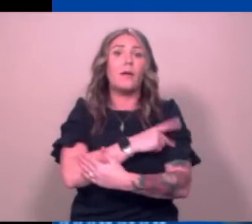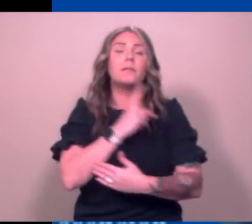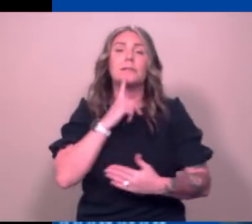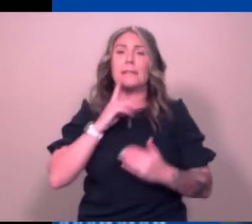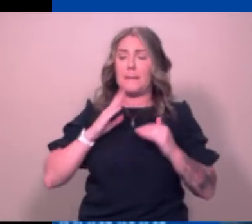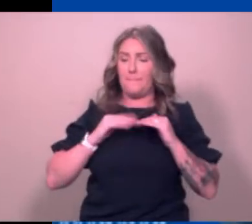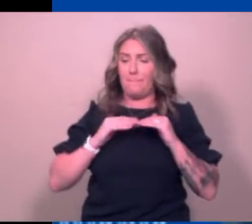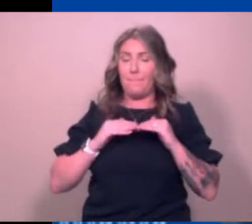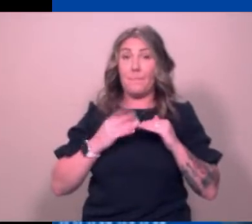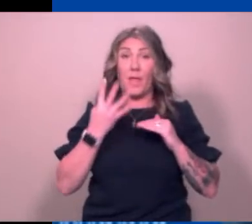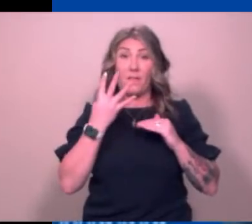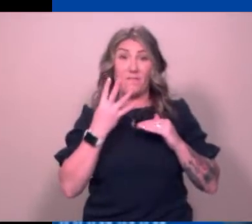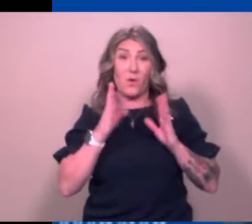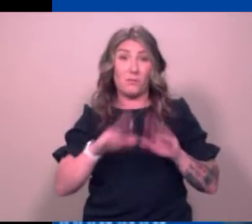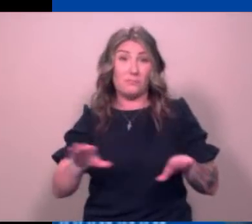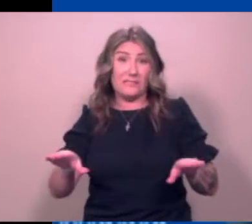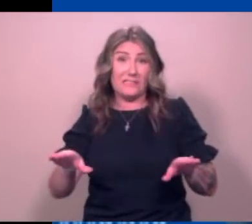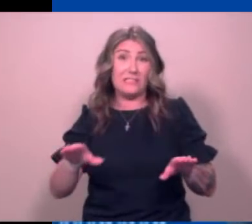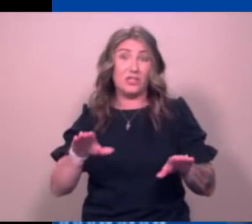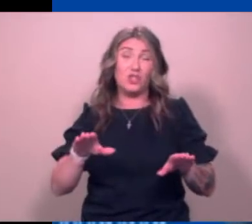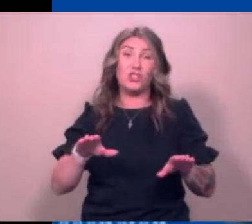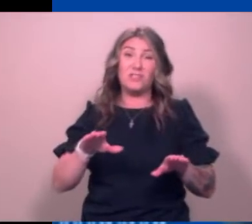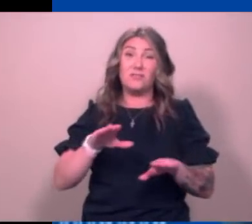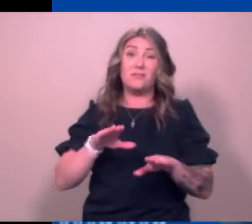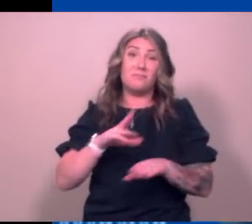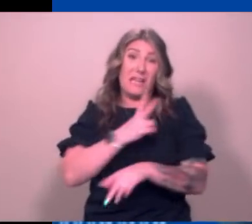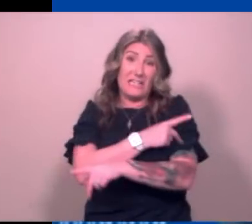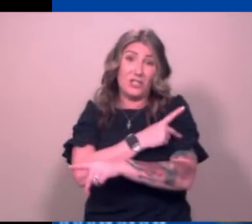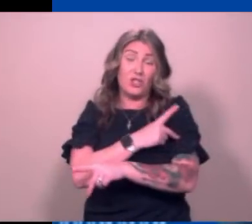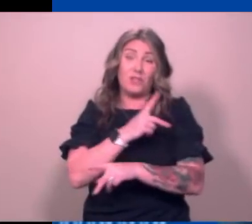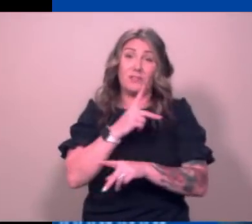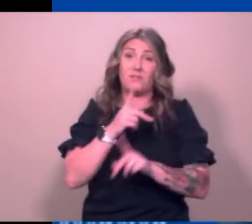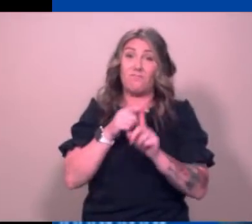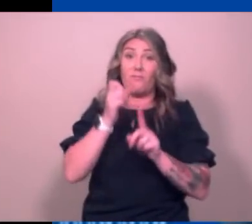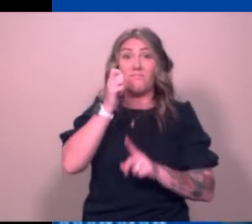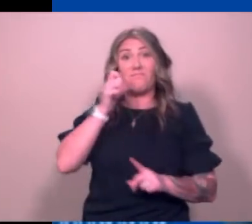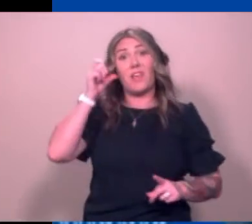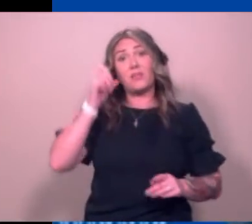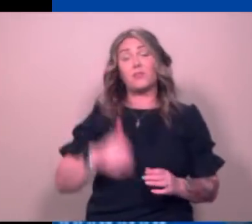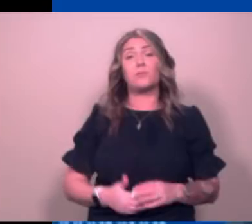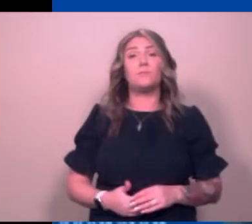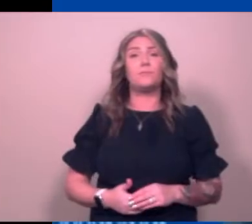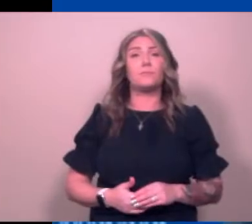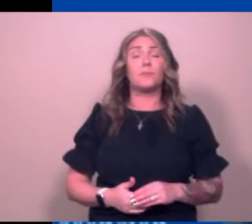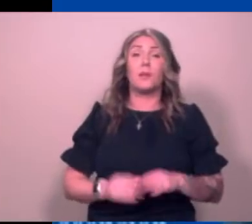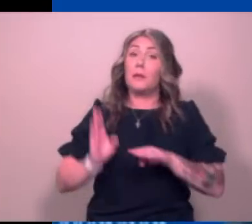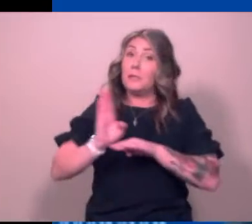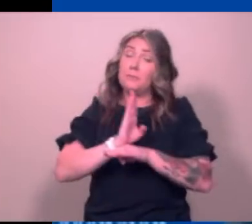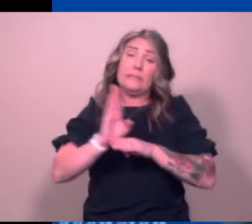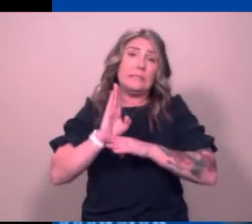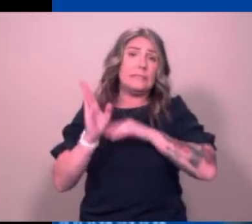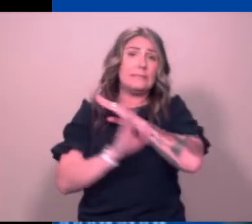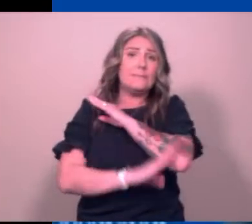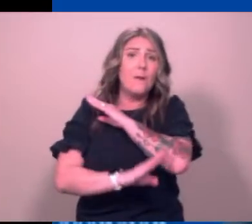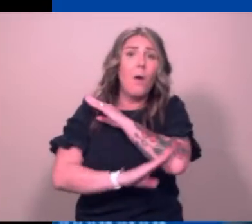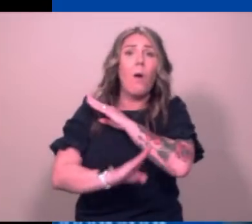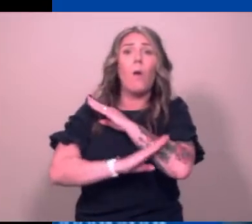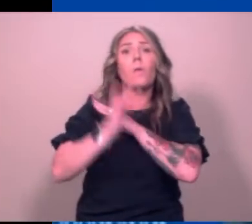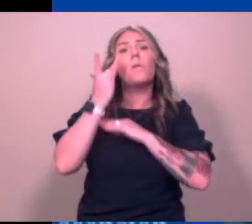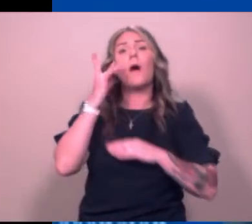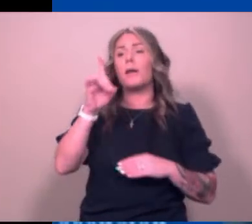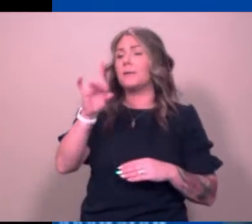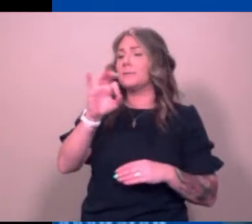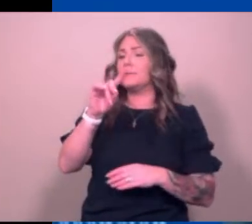least 4 pediatric cases as of yesterday. We've had a busy fall with Delta,